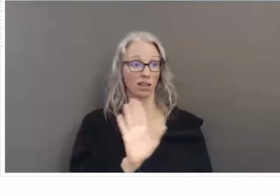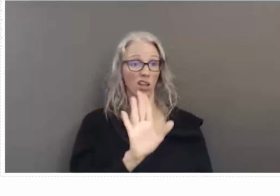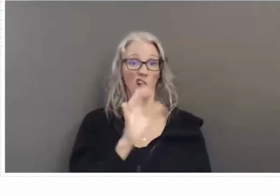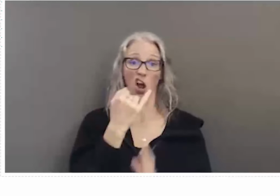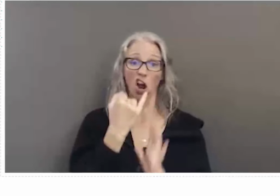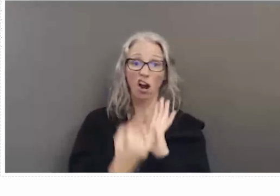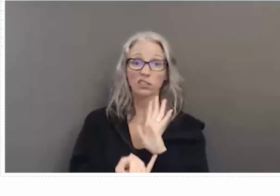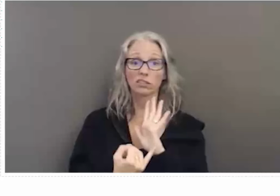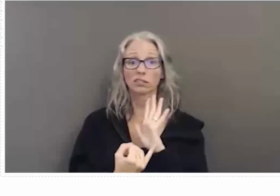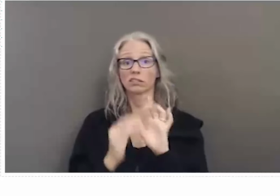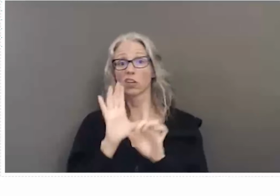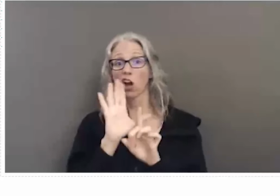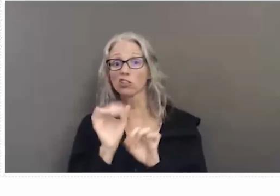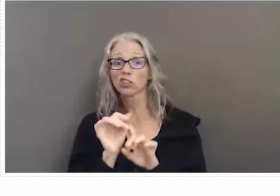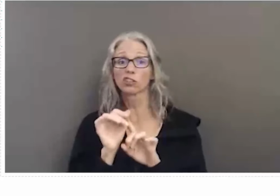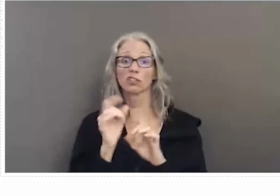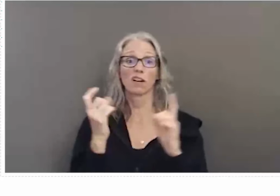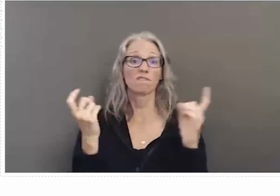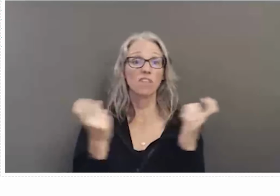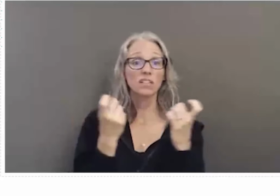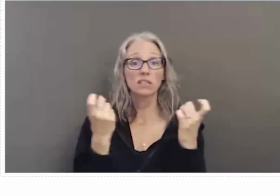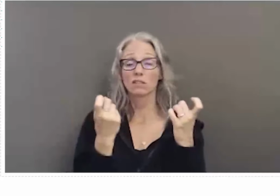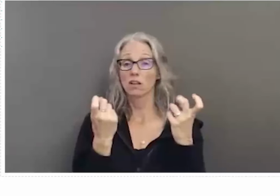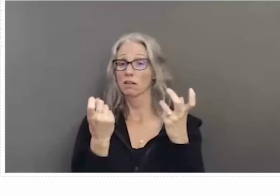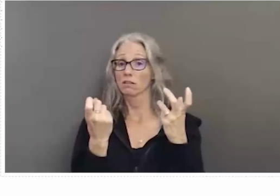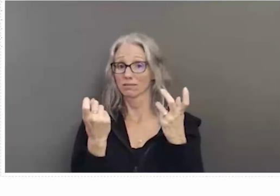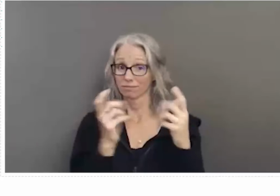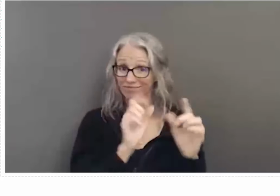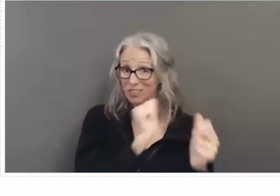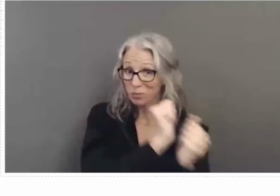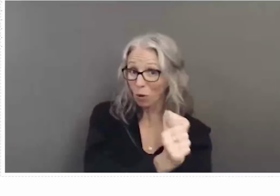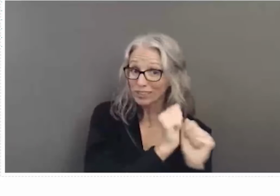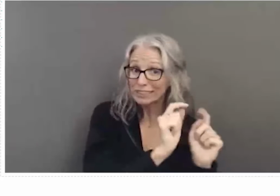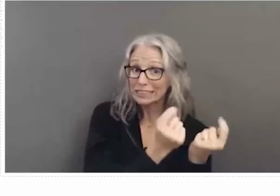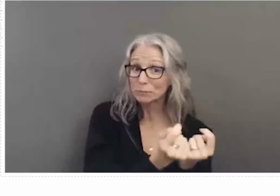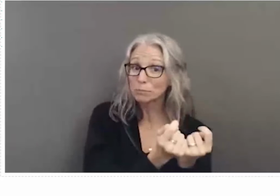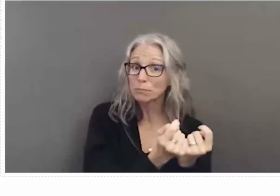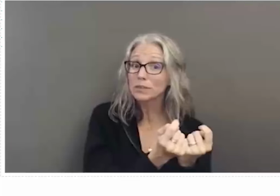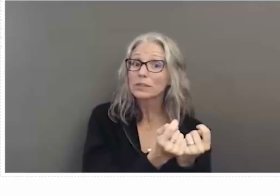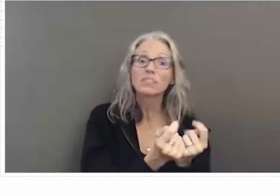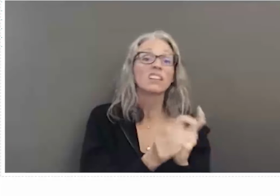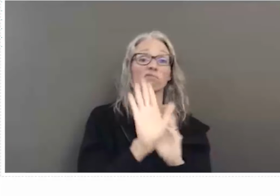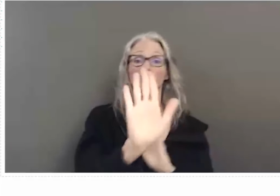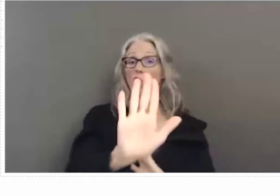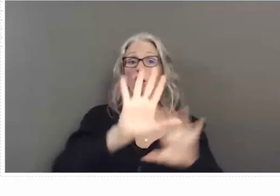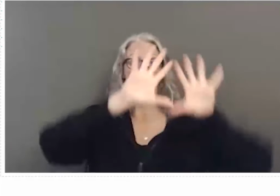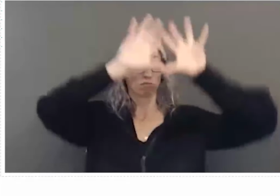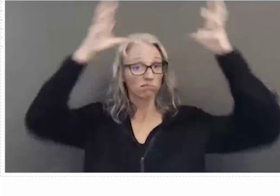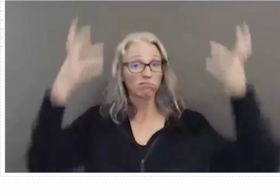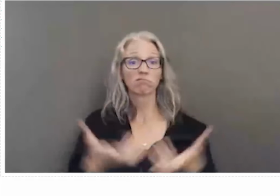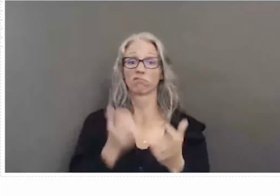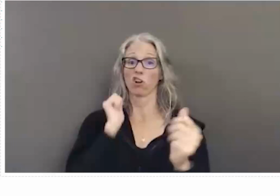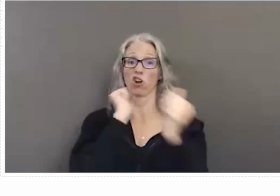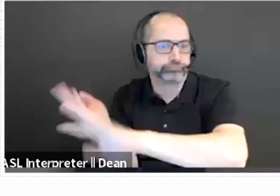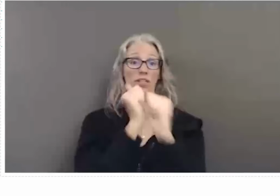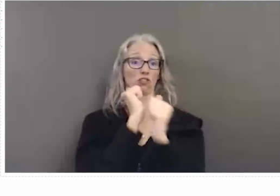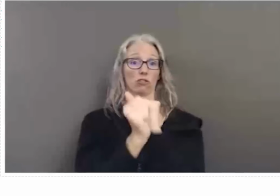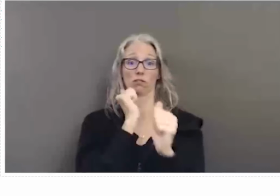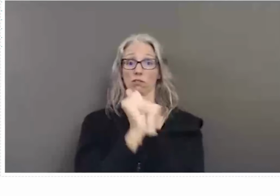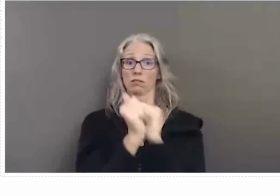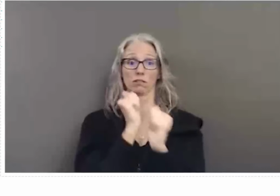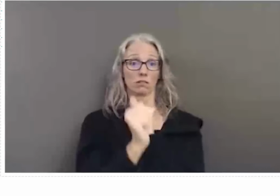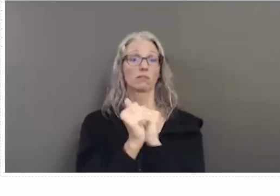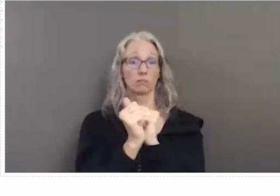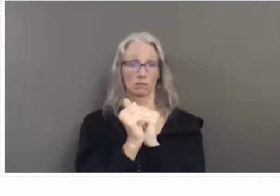professional, sports teams that do drive a lot of impressions that are being broadcast and all. And the goal here,